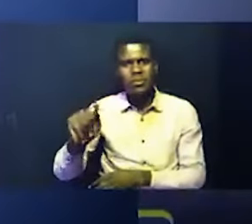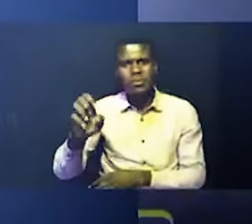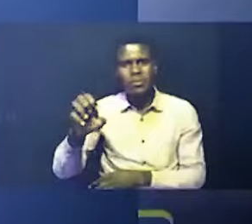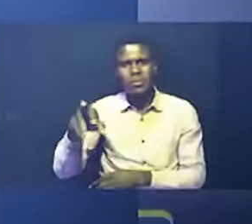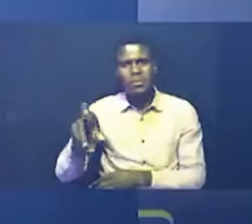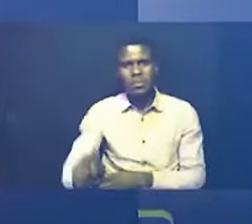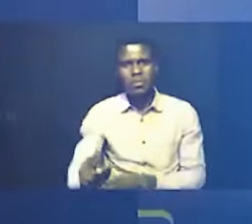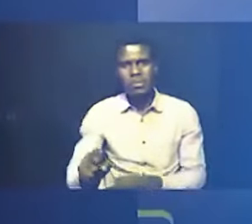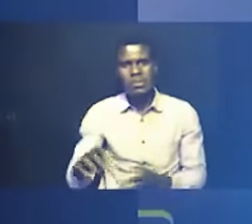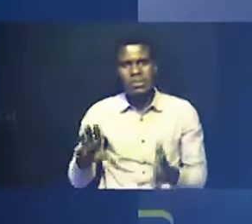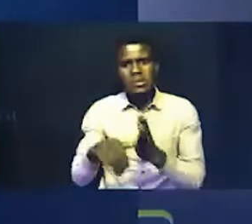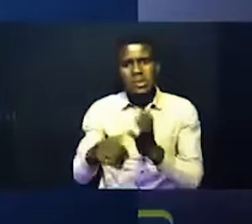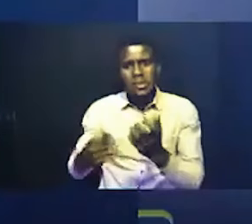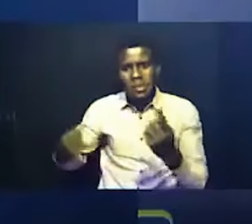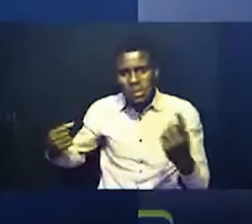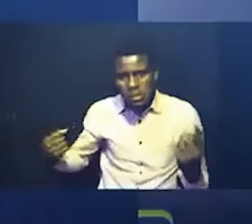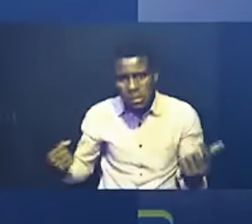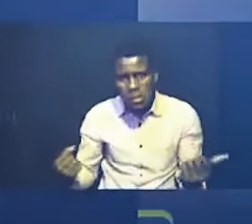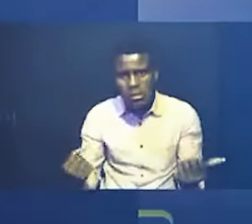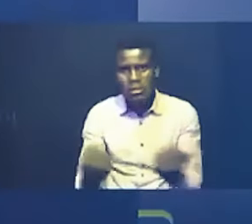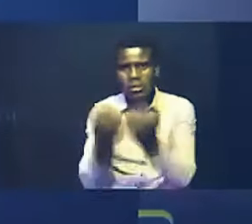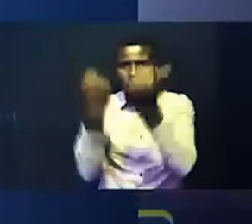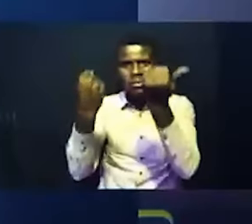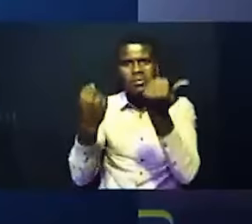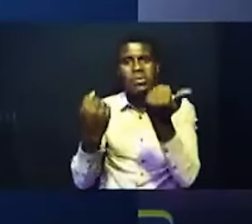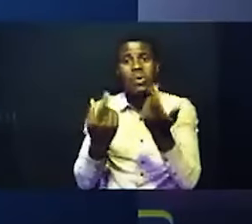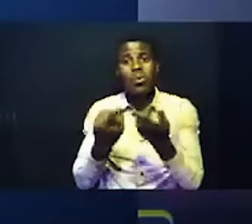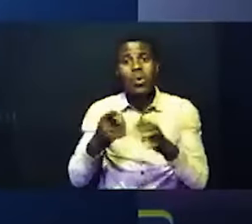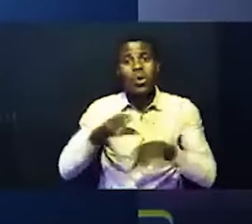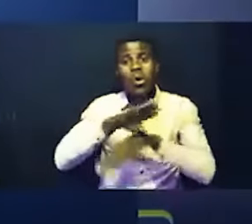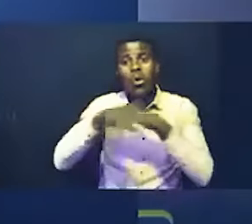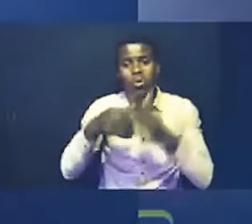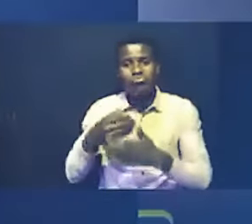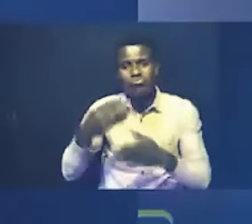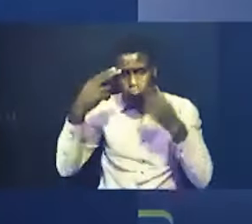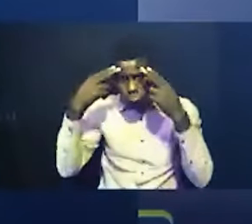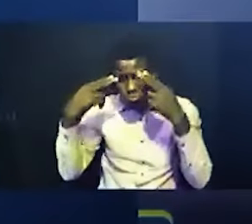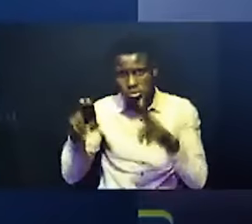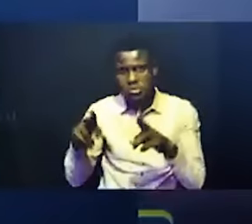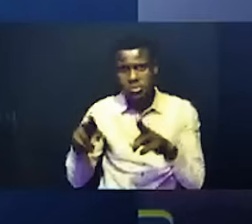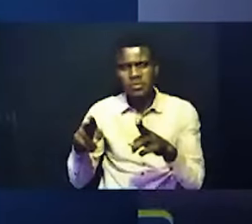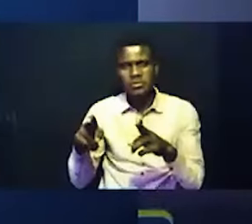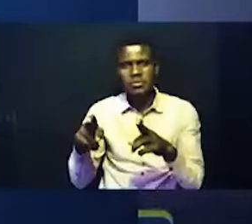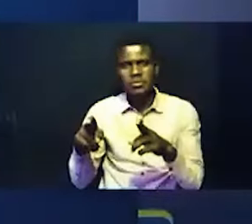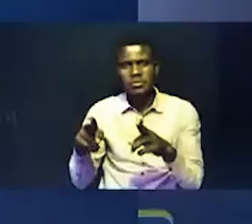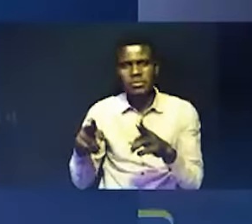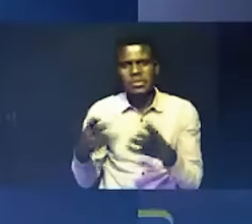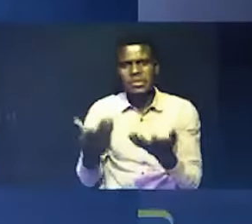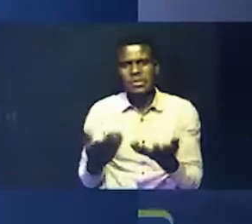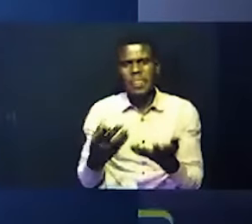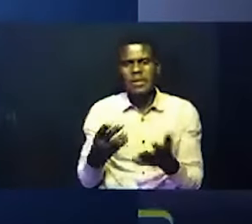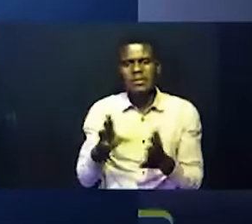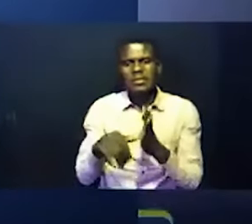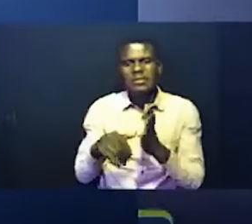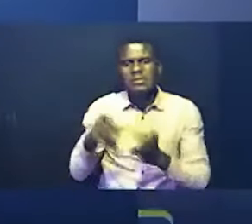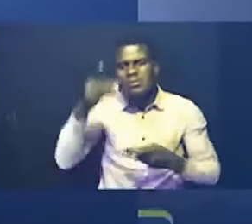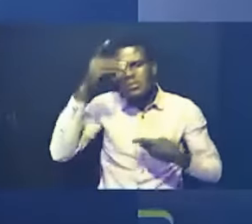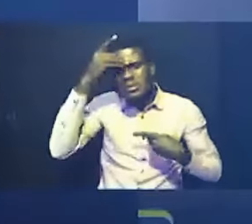dissidents and then when these things happen like pestilences like